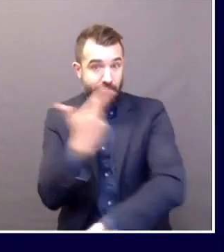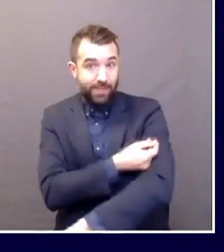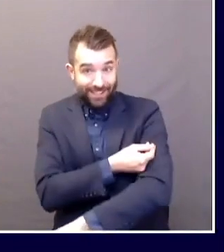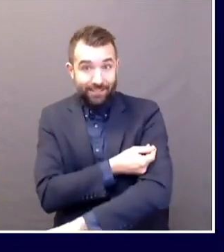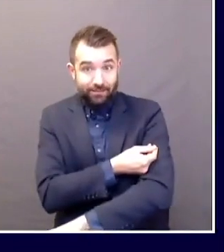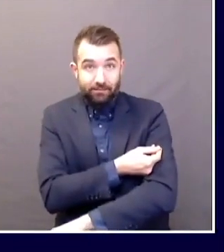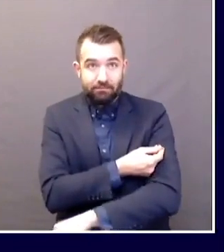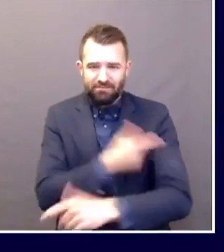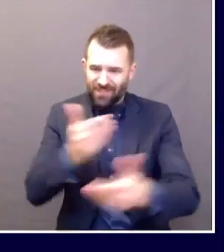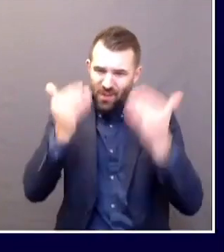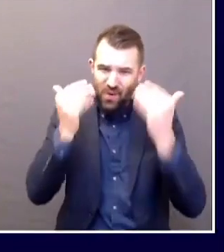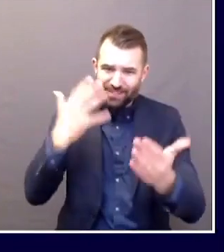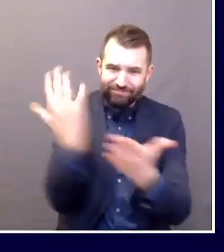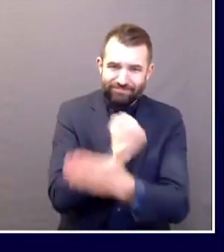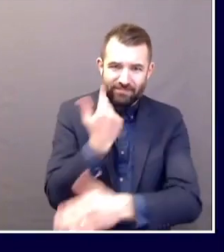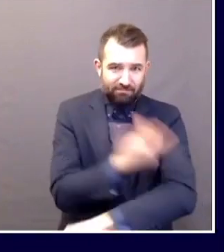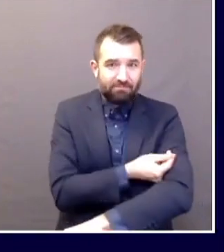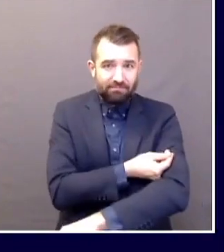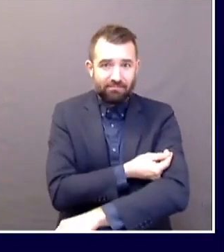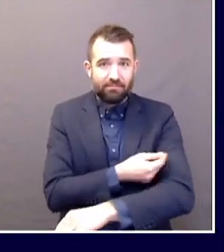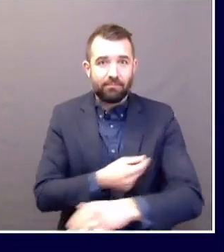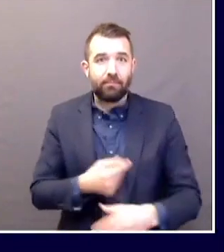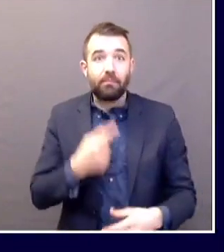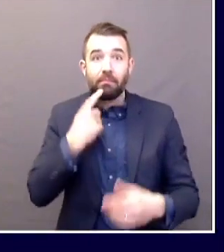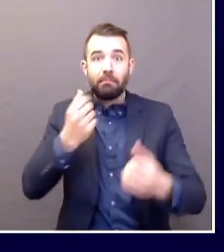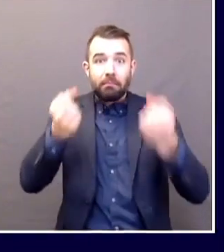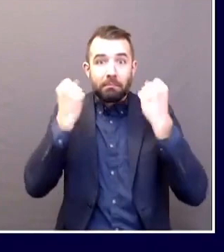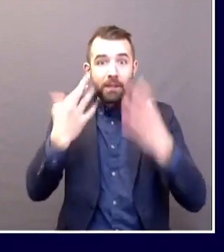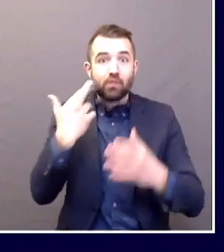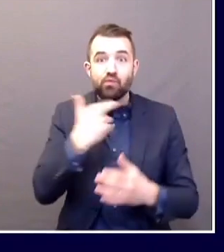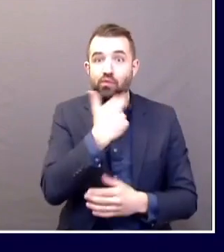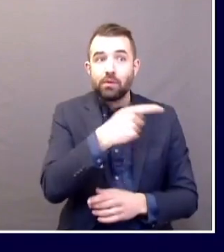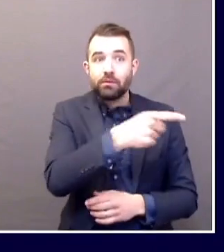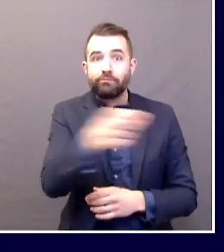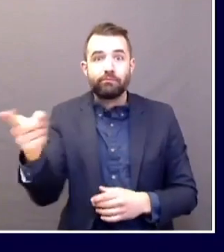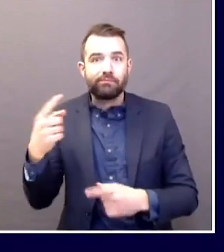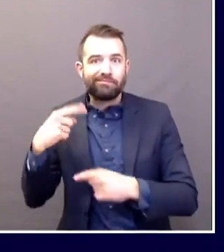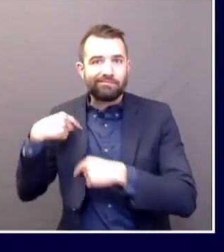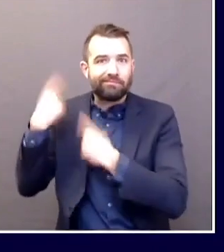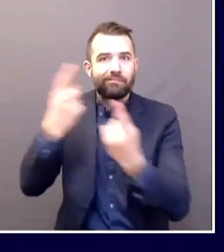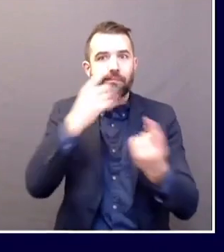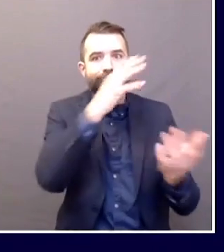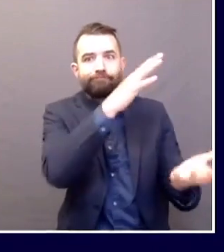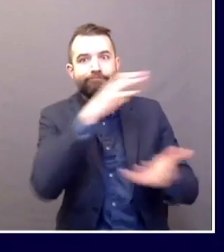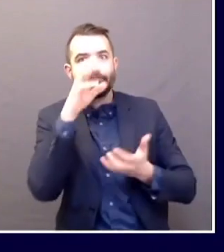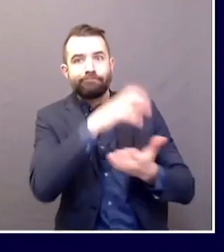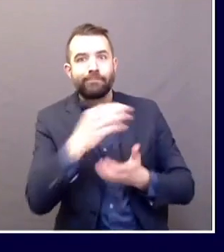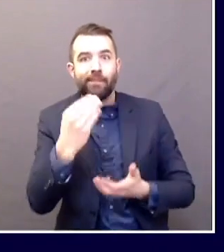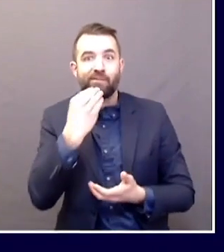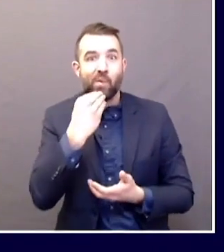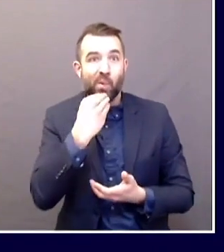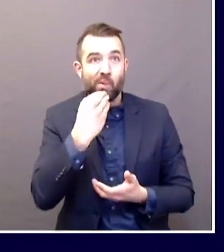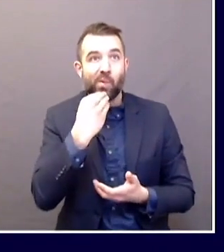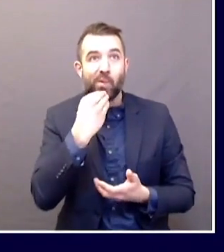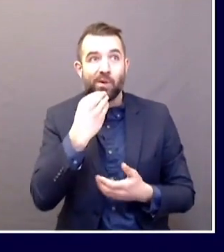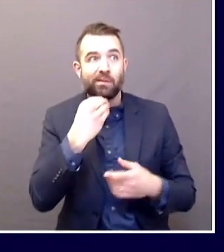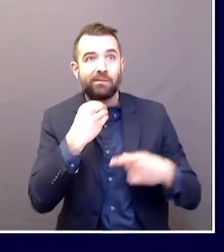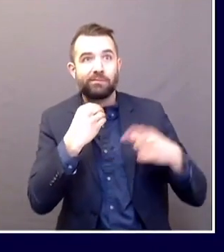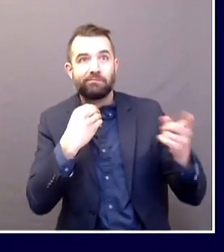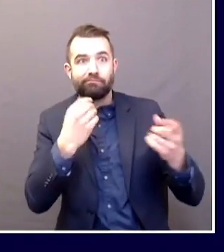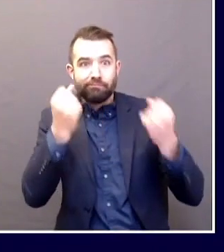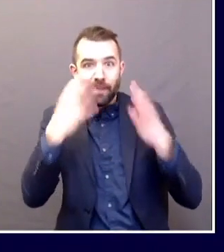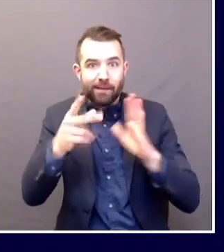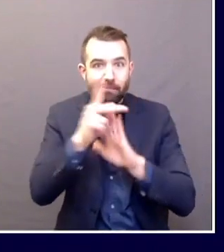these businesses have been operating takeout service or have offered outdoor seating or have adopted restaurant protocols to open their